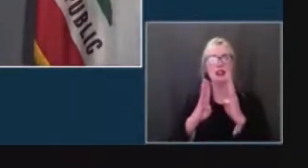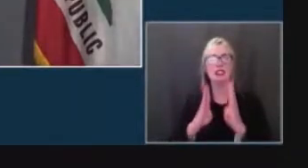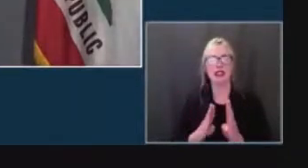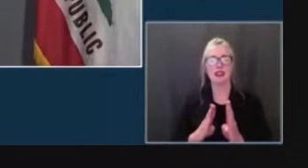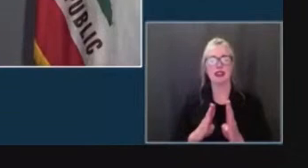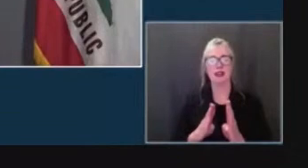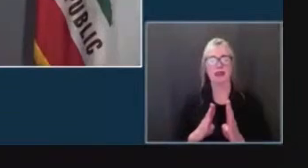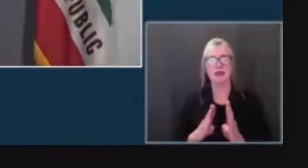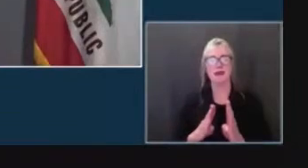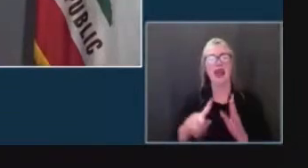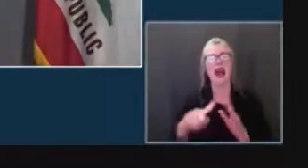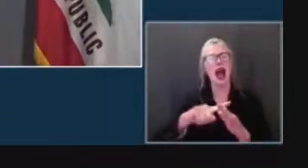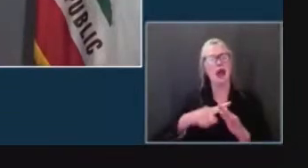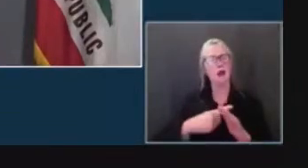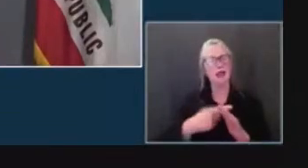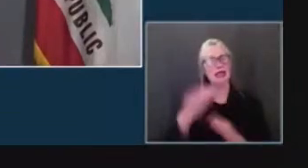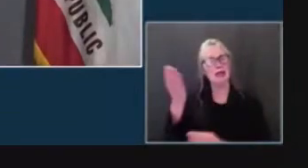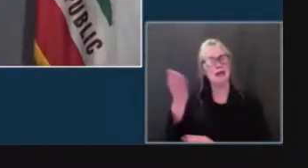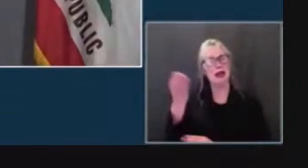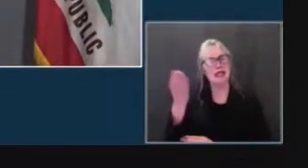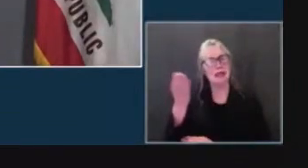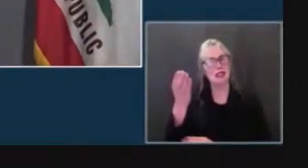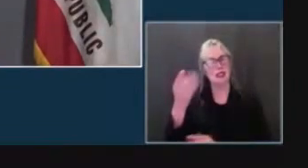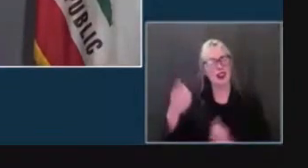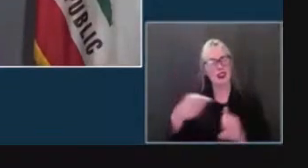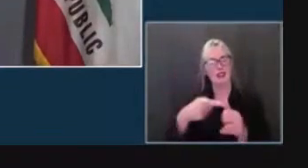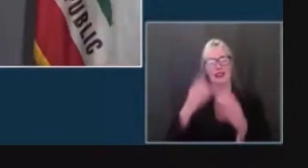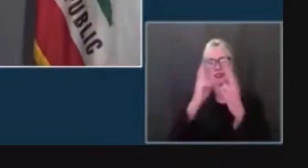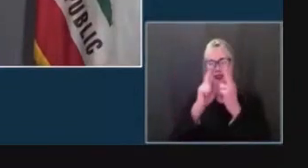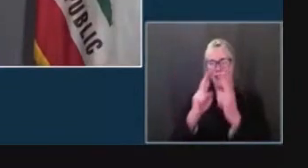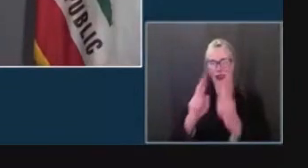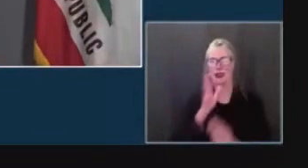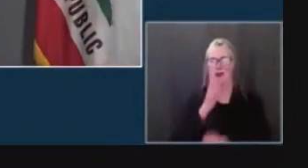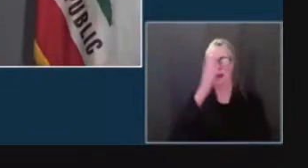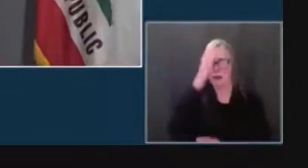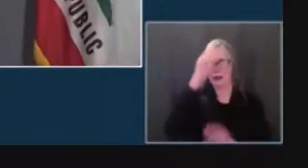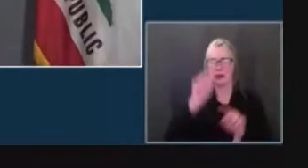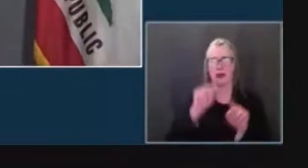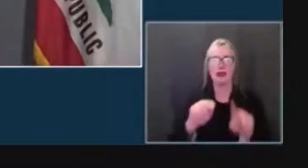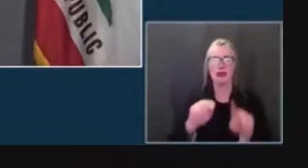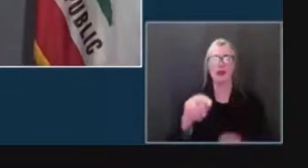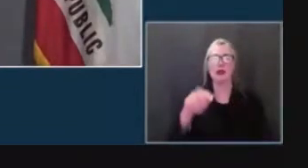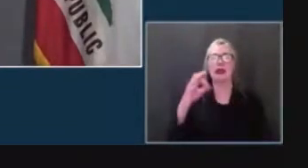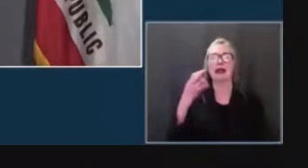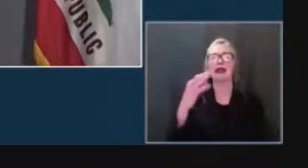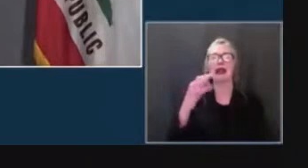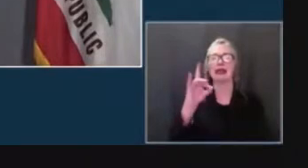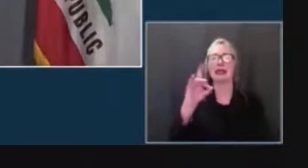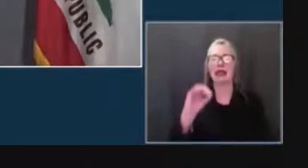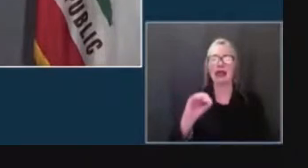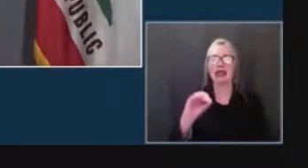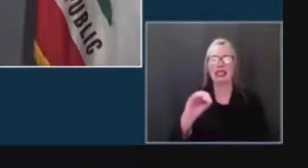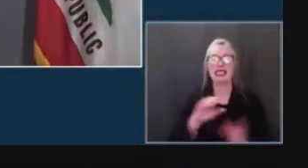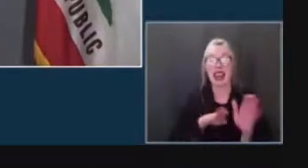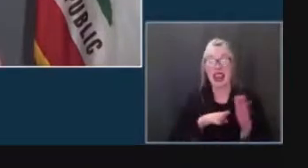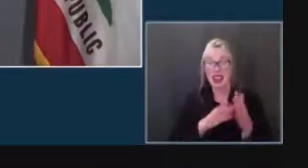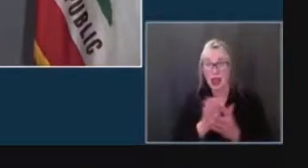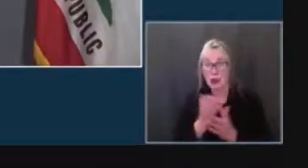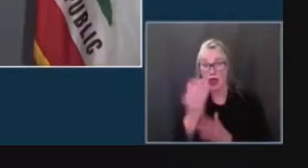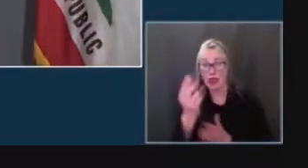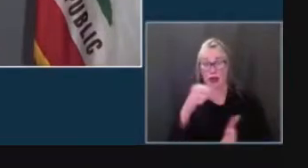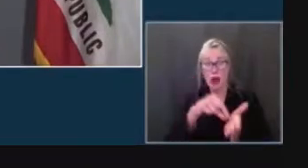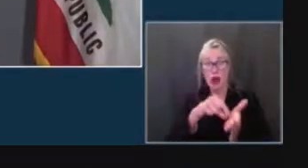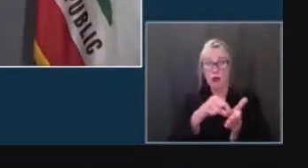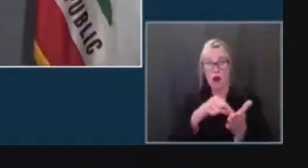often do, by honoring my parents who in the early 80s fled a war-torn Iran through multiple countries to arrive in the United States with